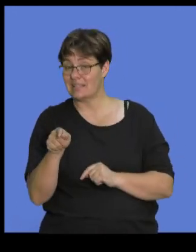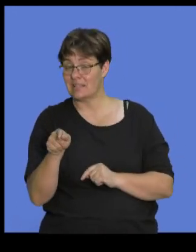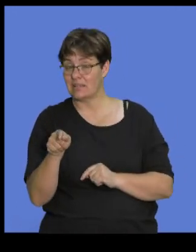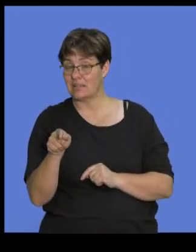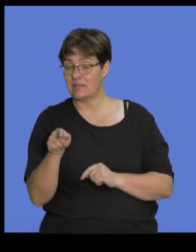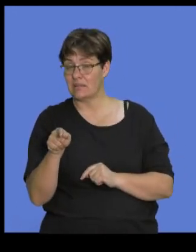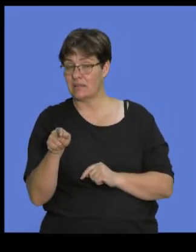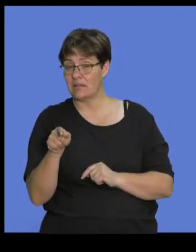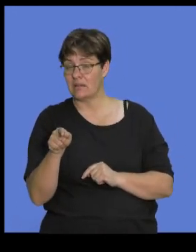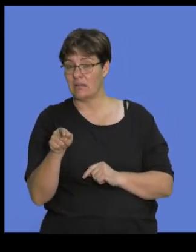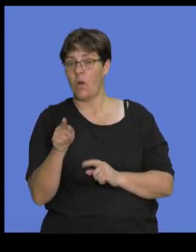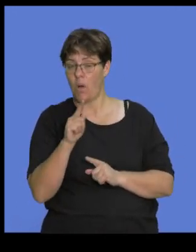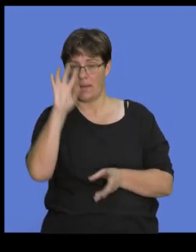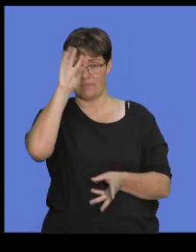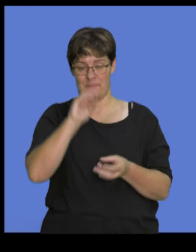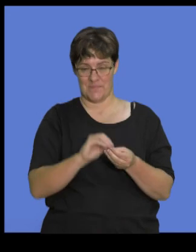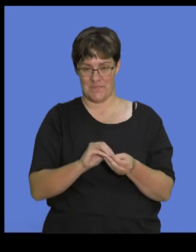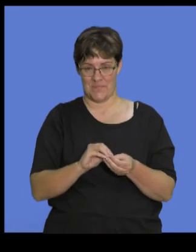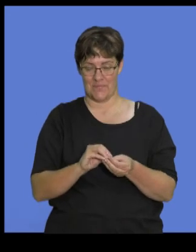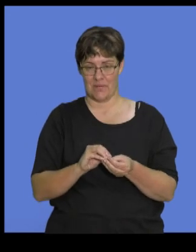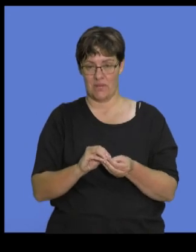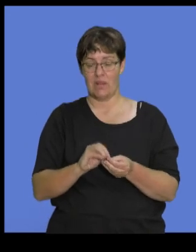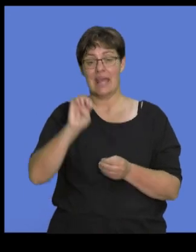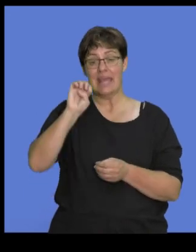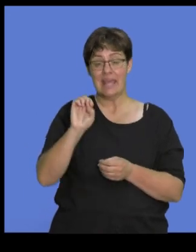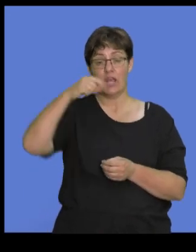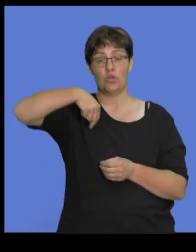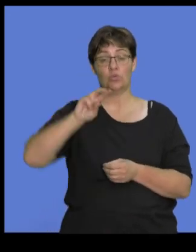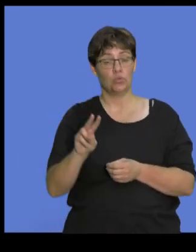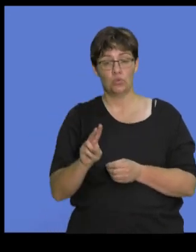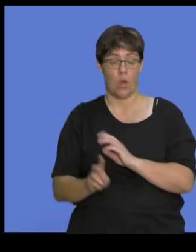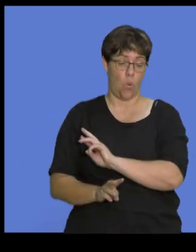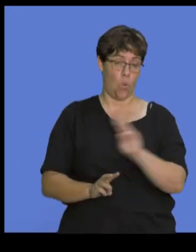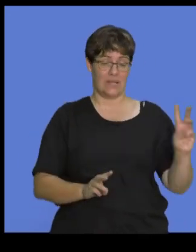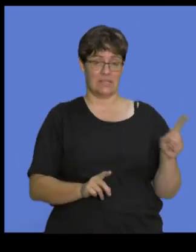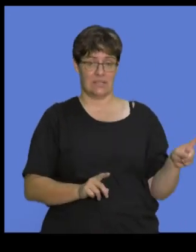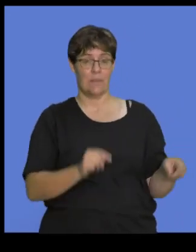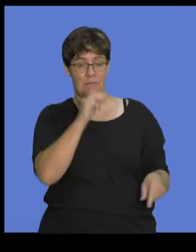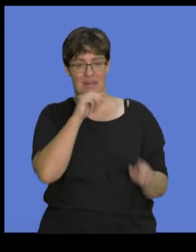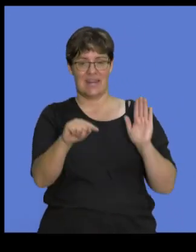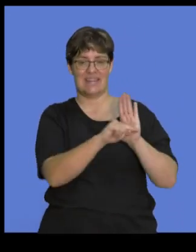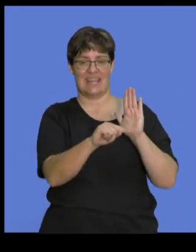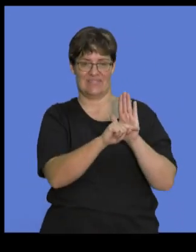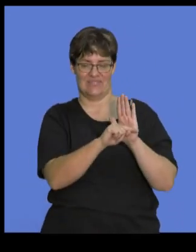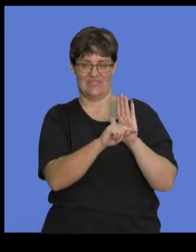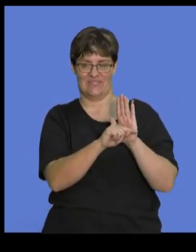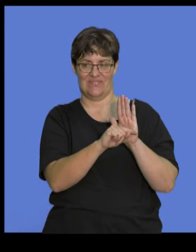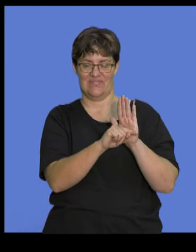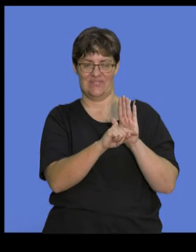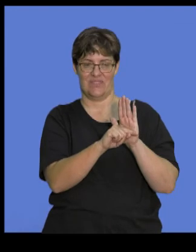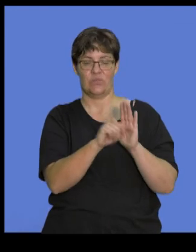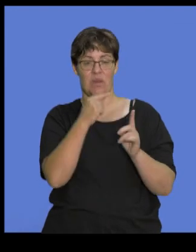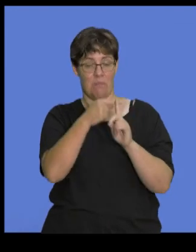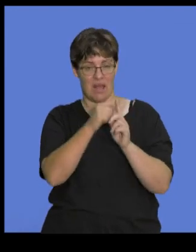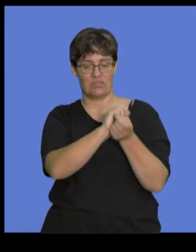here, it's for the sum. But then E due to Q2 is westwards, which is negative for the